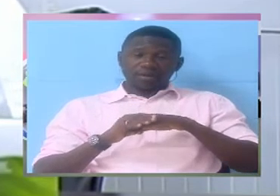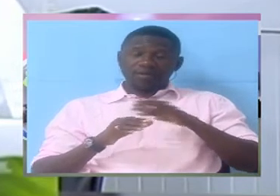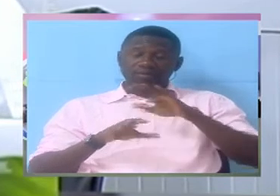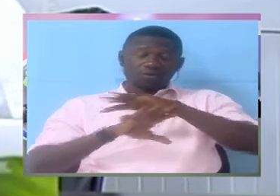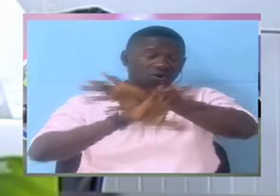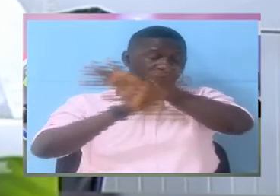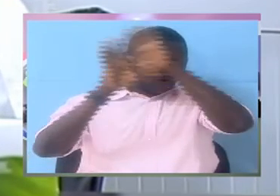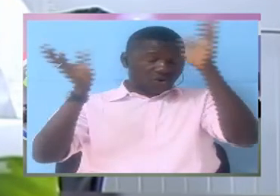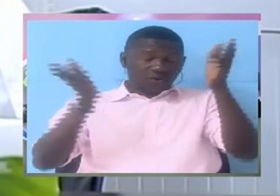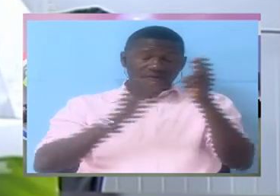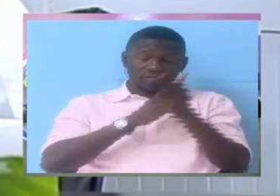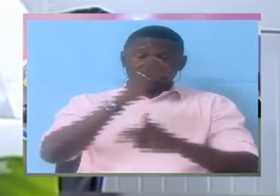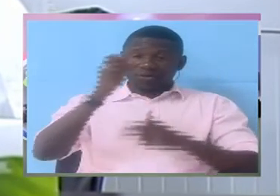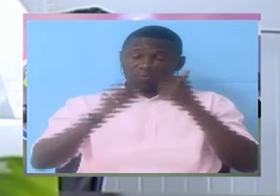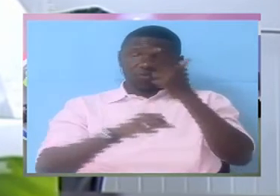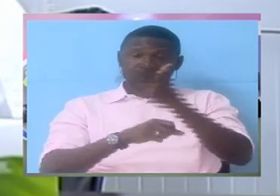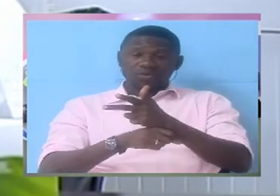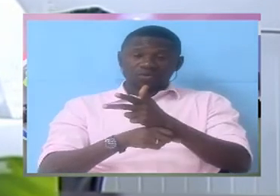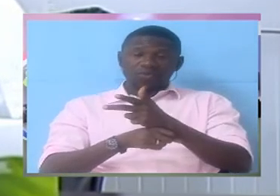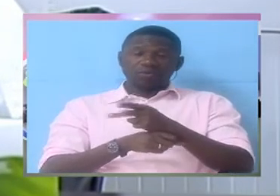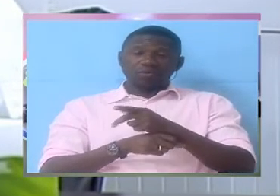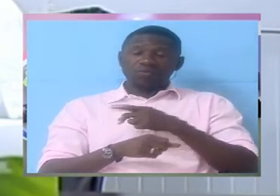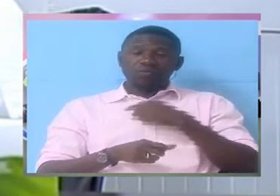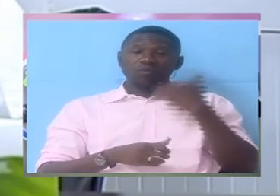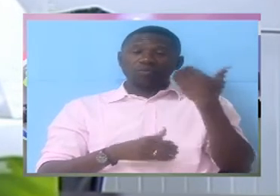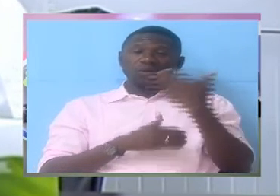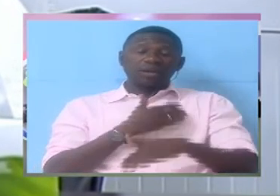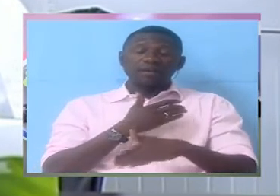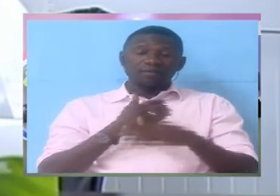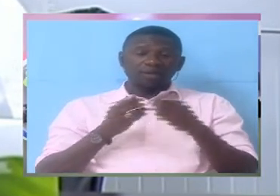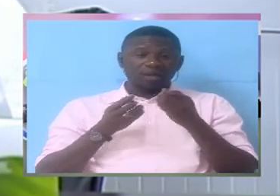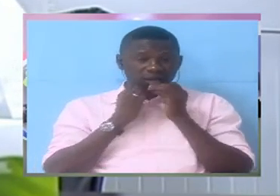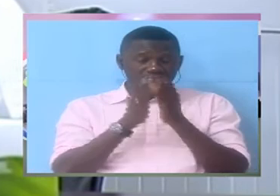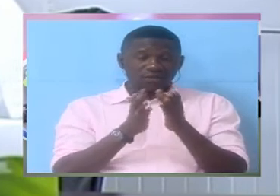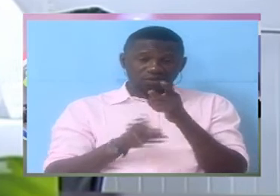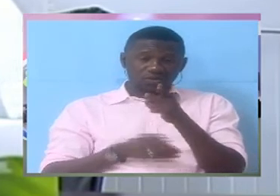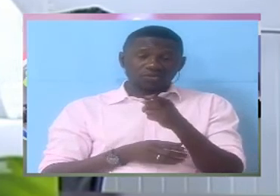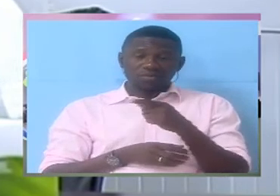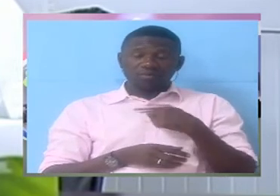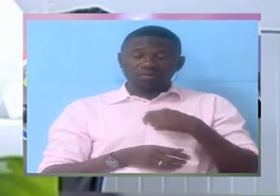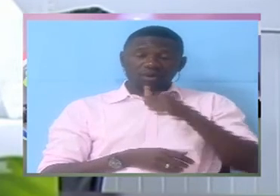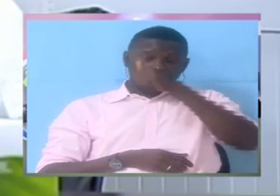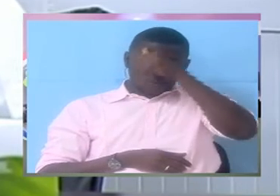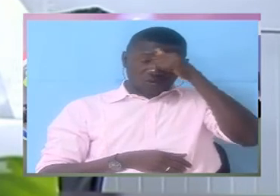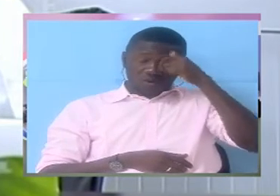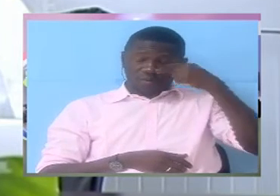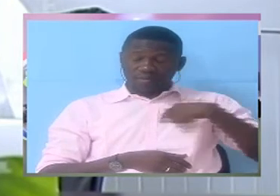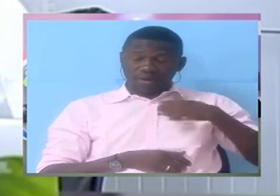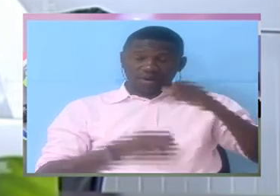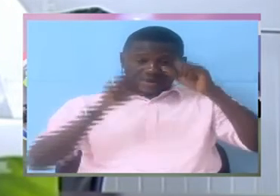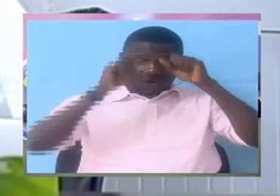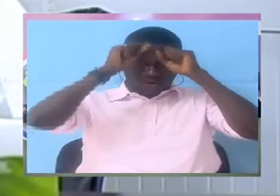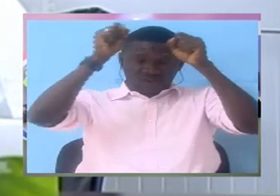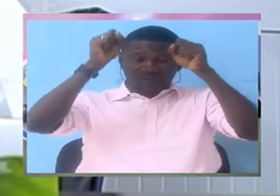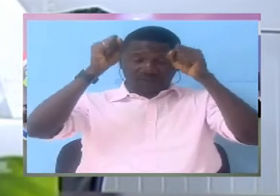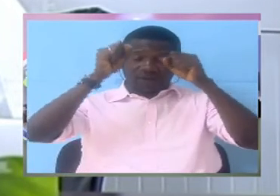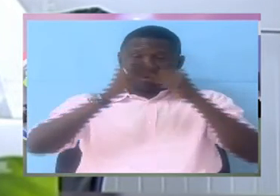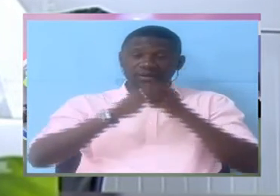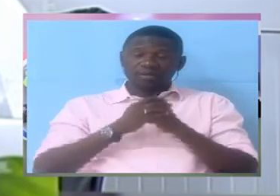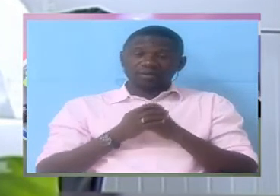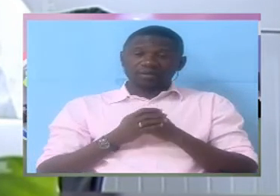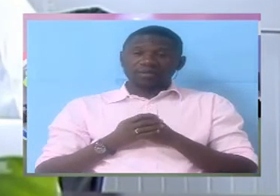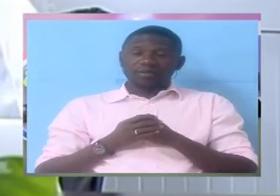all over the world. Hani dunya mu mew be ko. Will never tell you. Inene tenyum fulen ko. I have served my government. Na do ko kale na